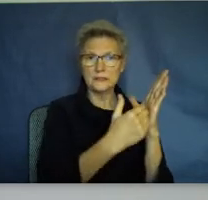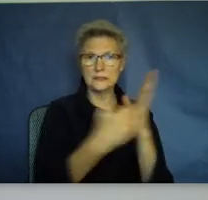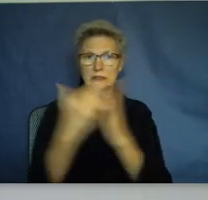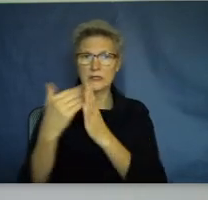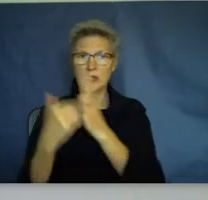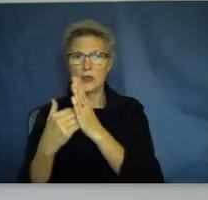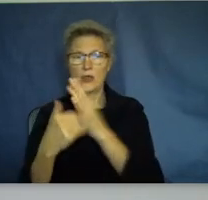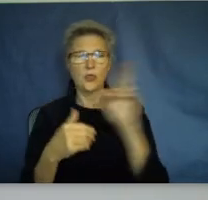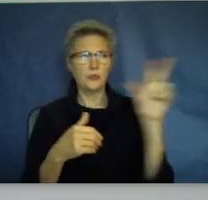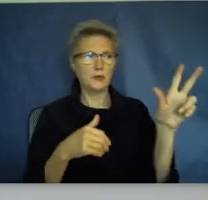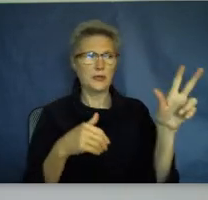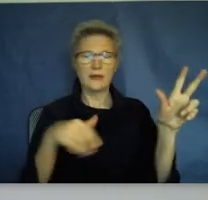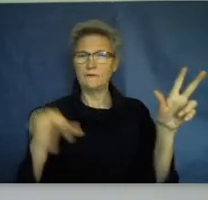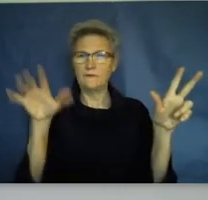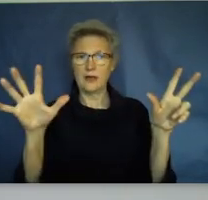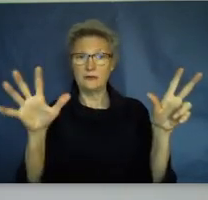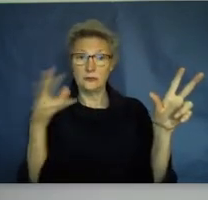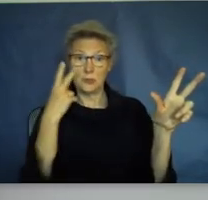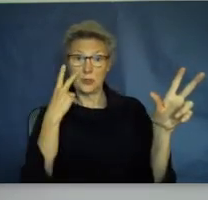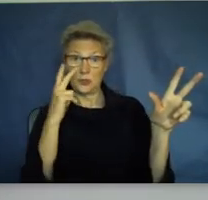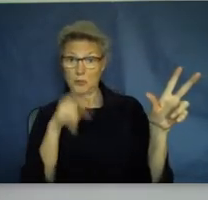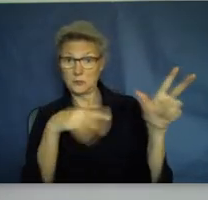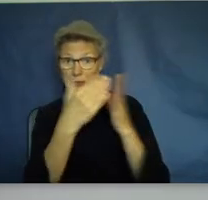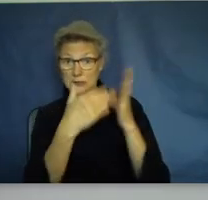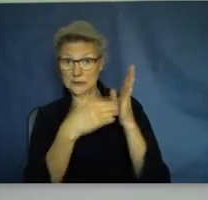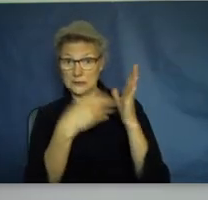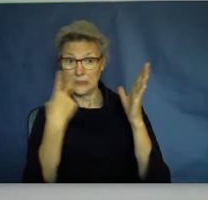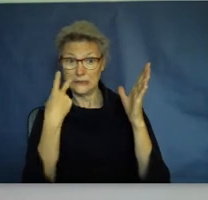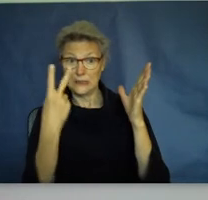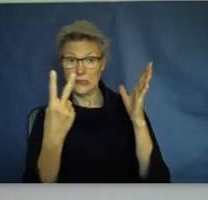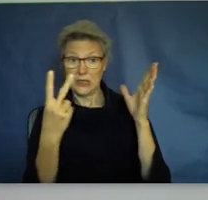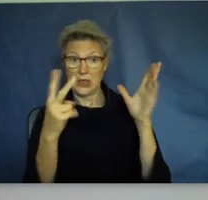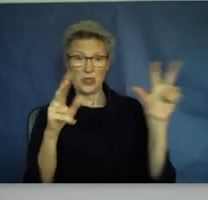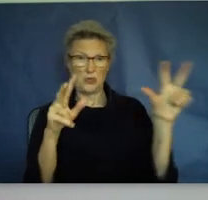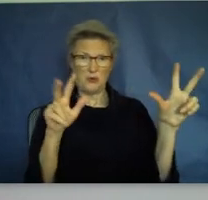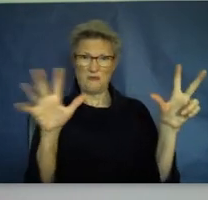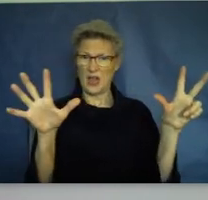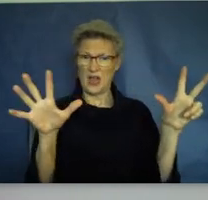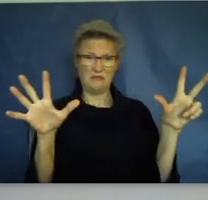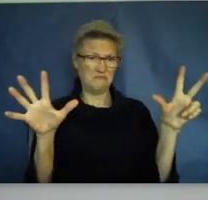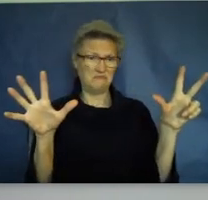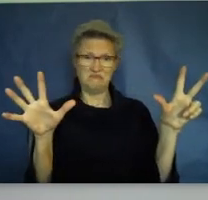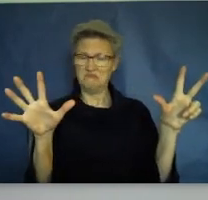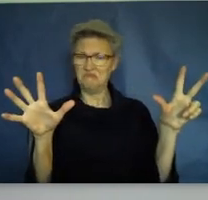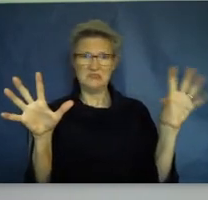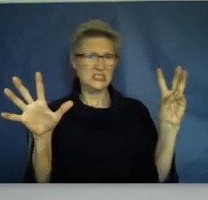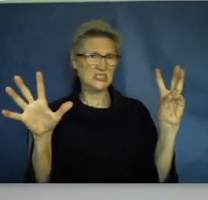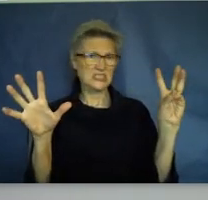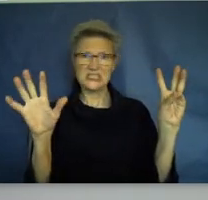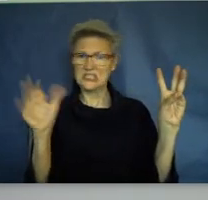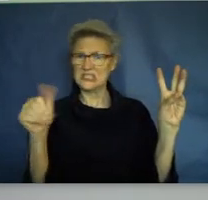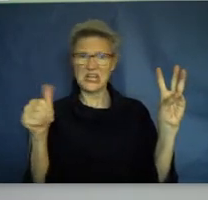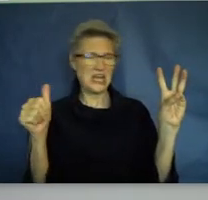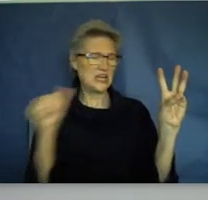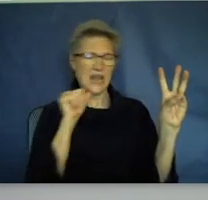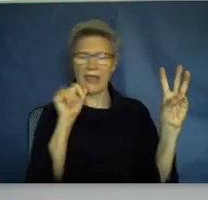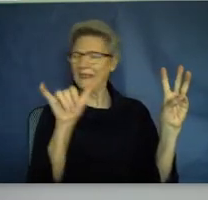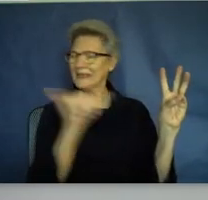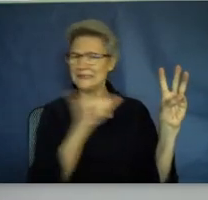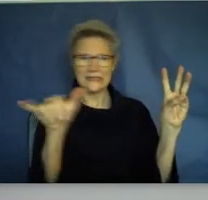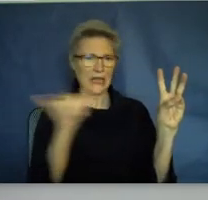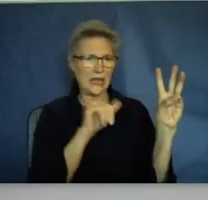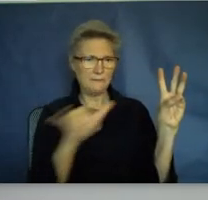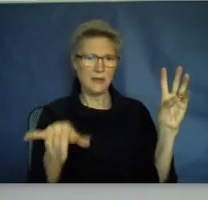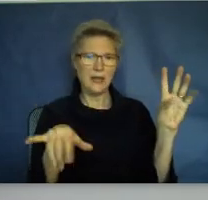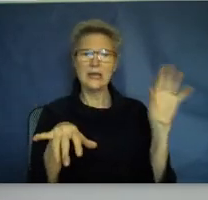3 and 5. So I'm going to look at my list and I see we don't have 3 or 5 in common. We don't have 6 or 10